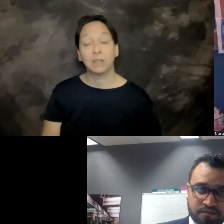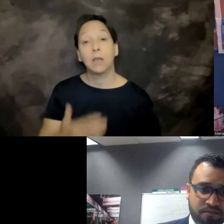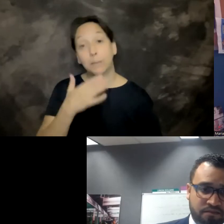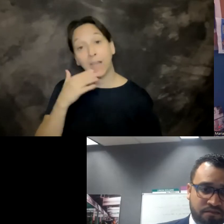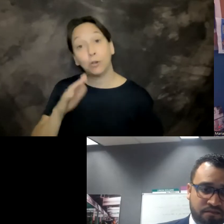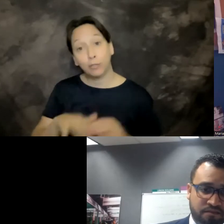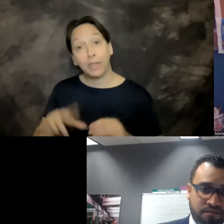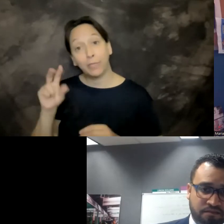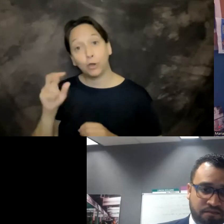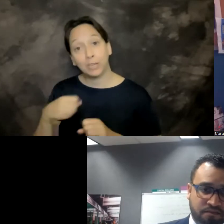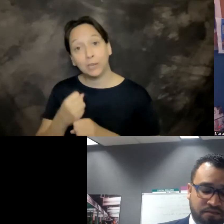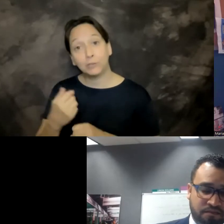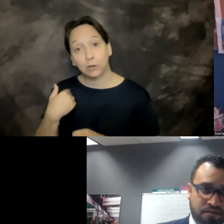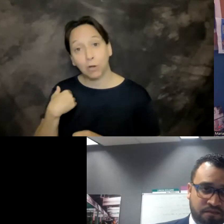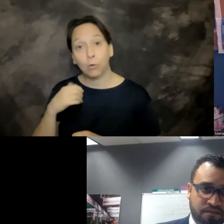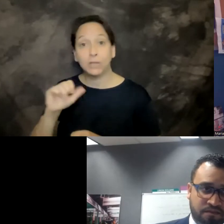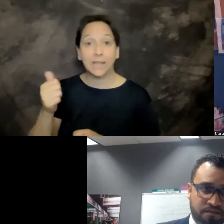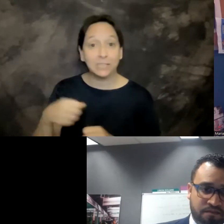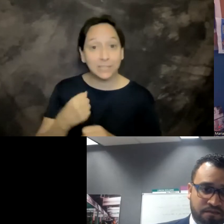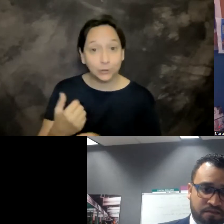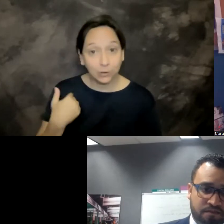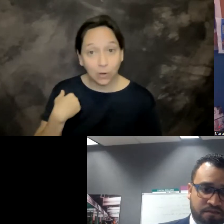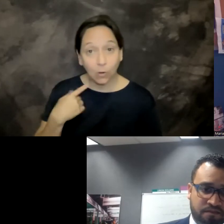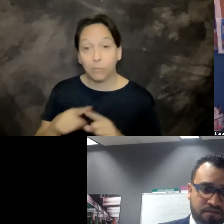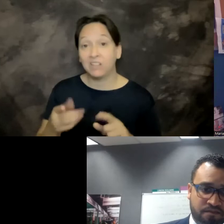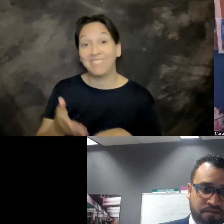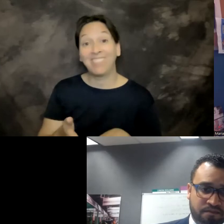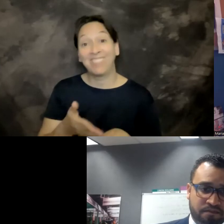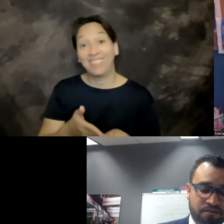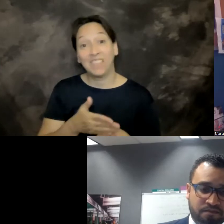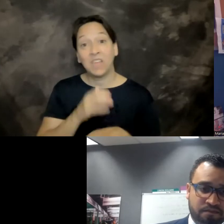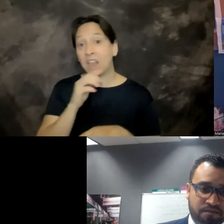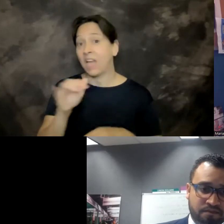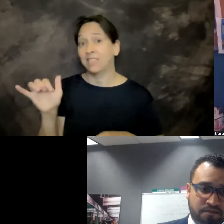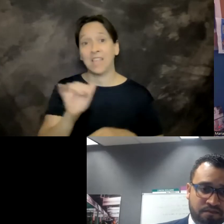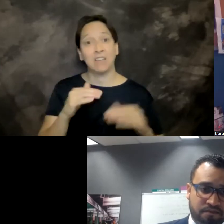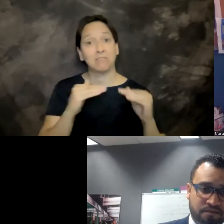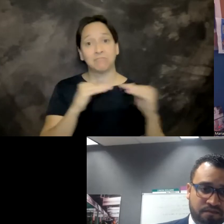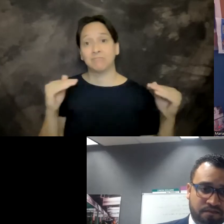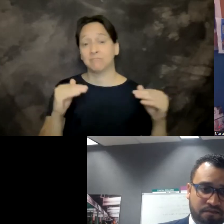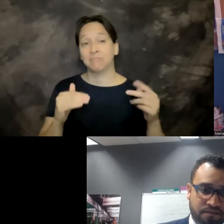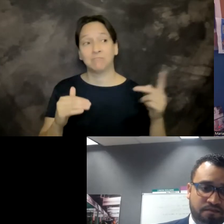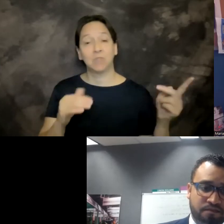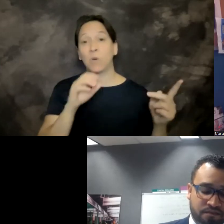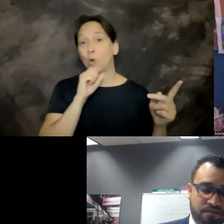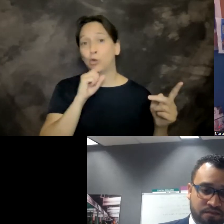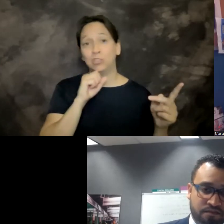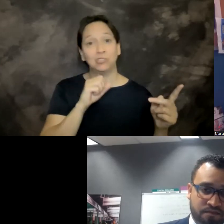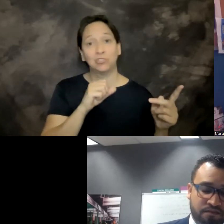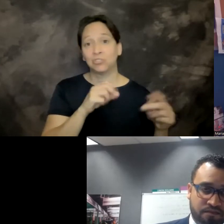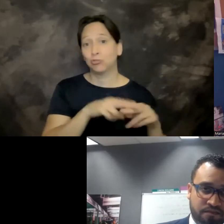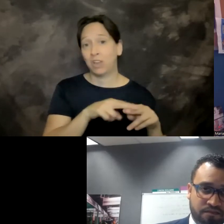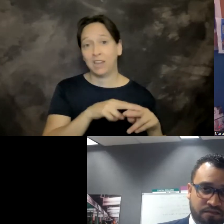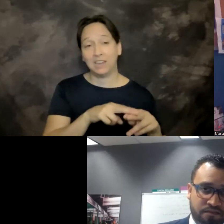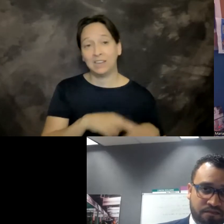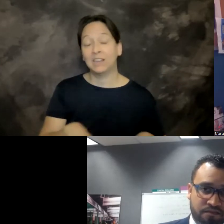years ago, 10 years ago, but it certainly isn't in the same vein as the Orange Line. The